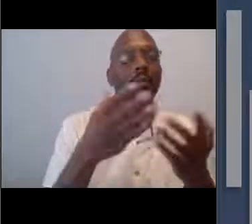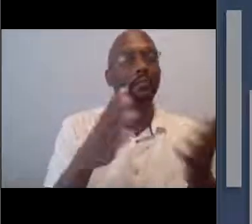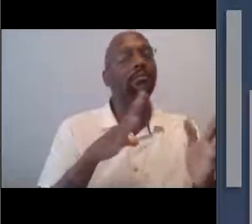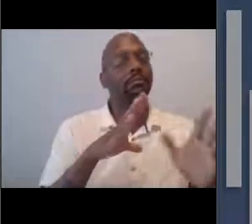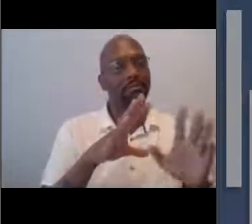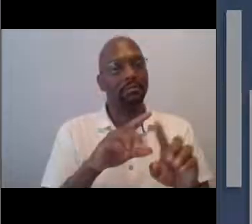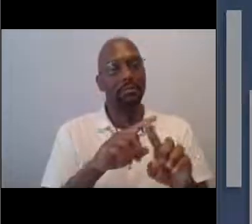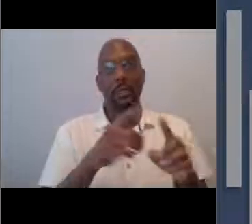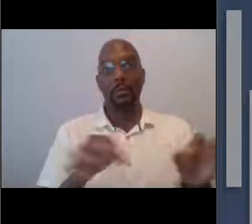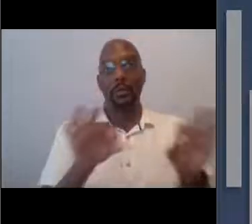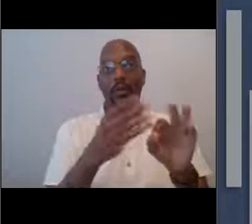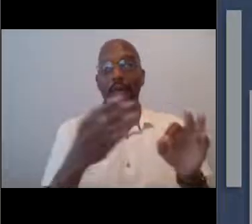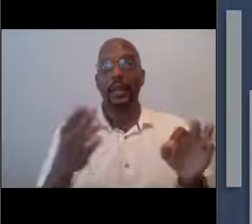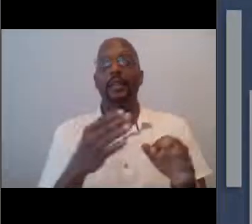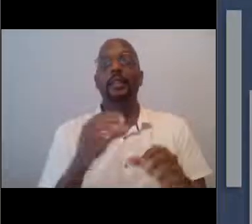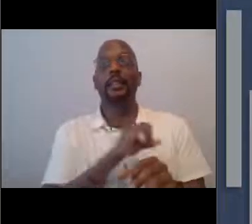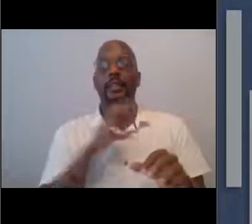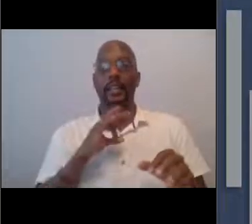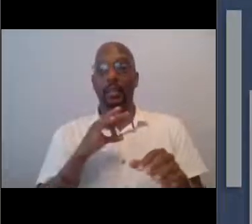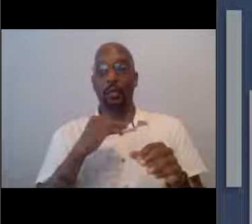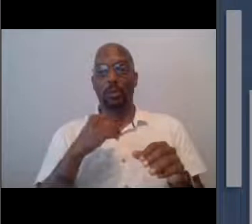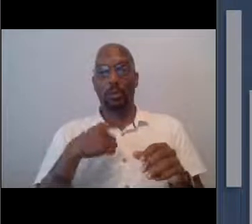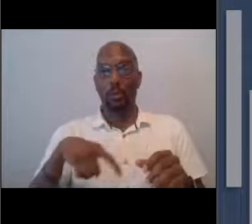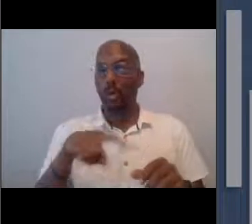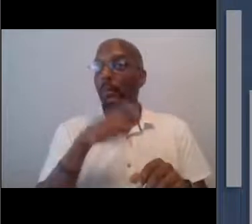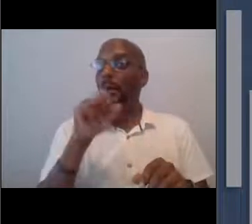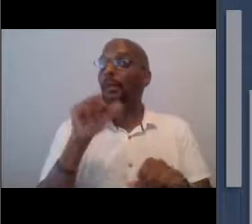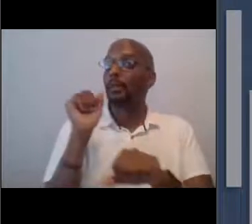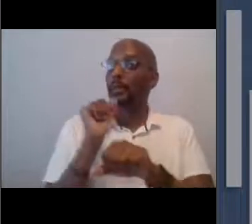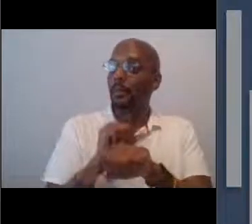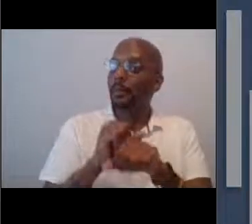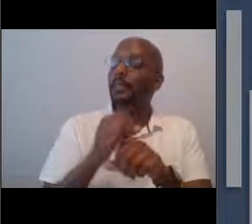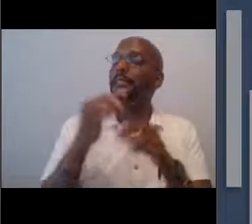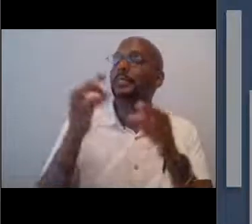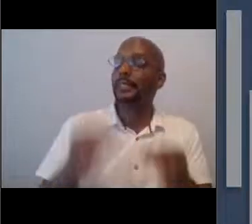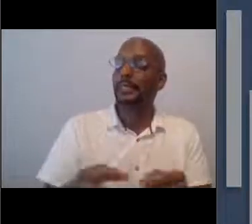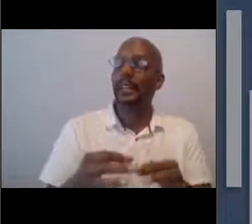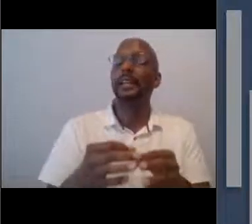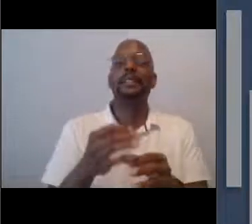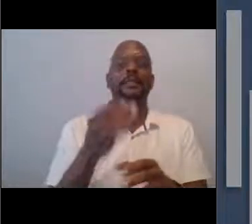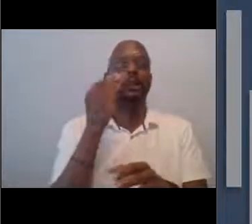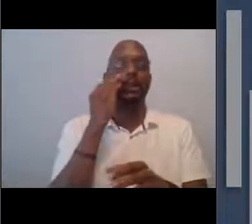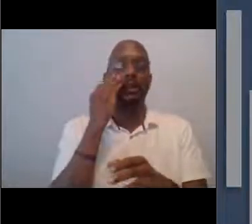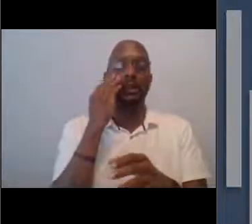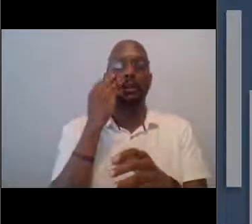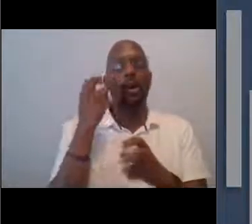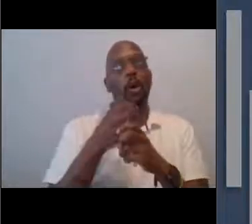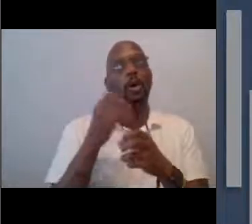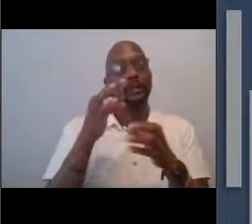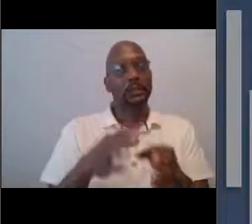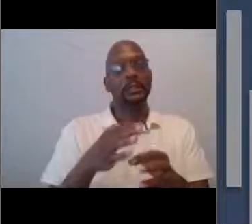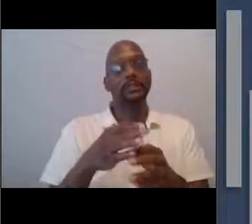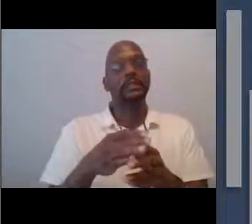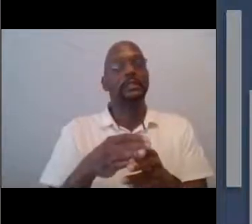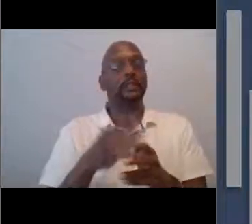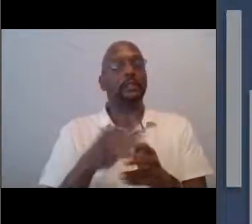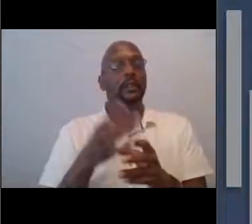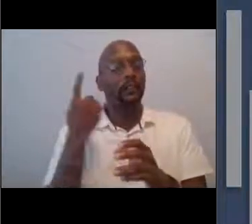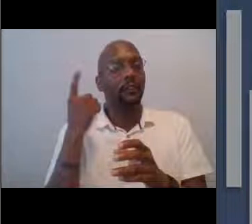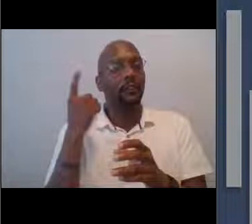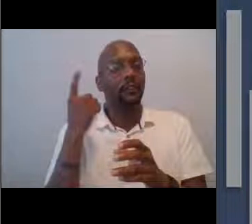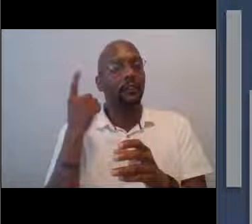matter is that the staff does the work to help us make the decisions that end up needing to be made, prioritize these projects based on how they're